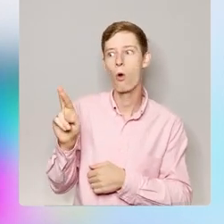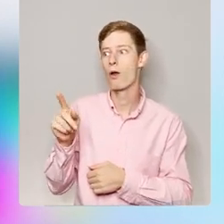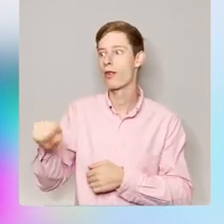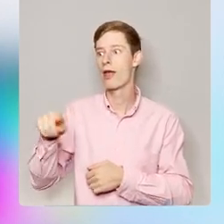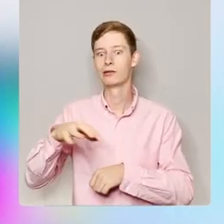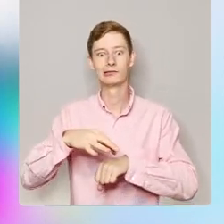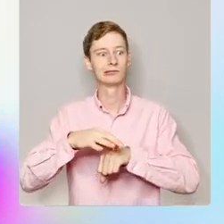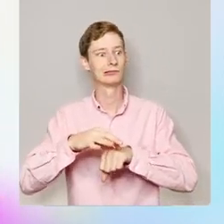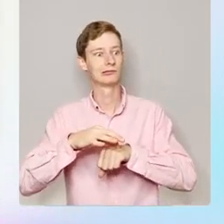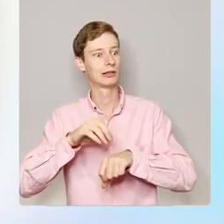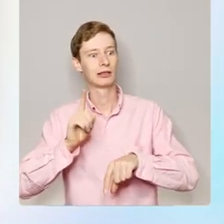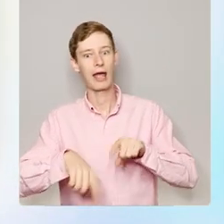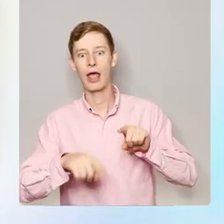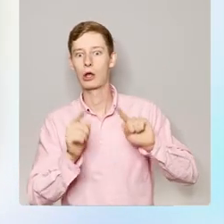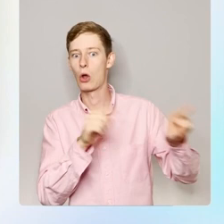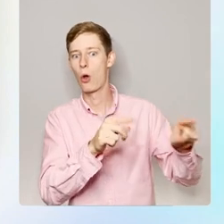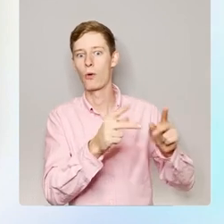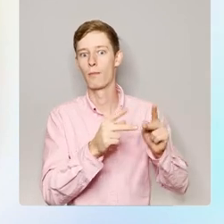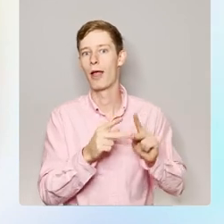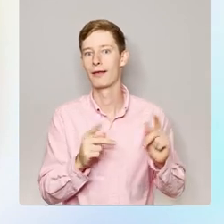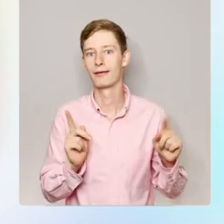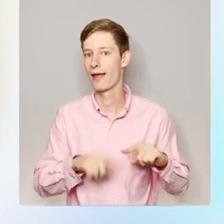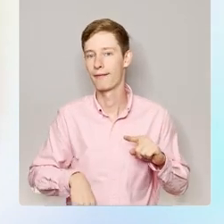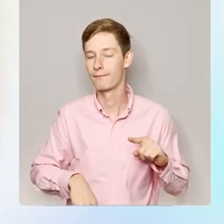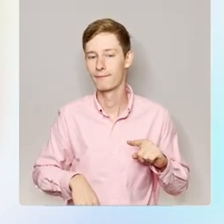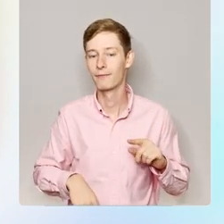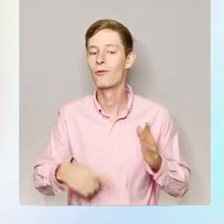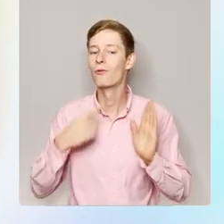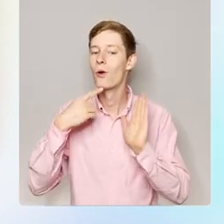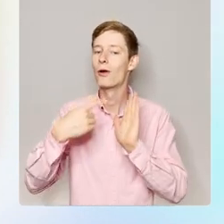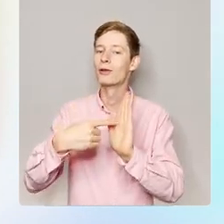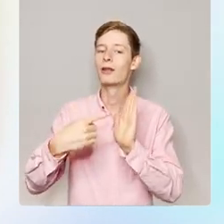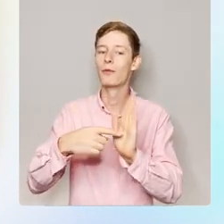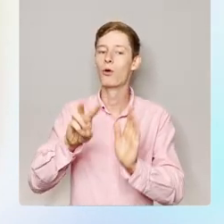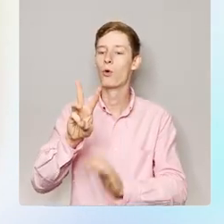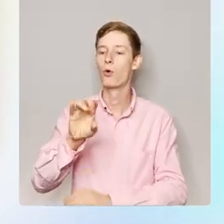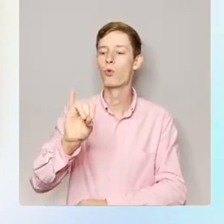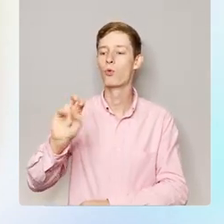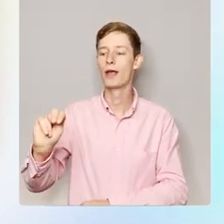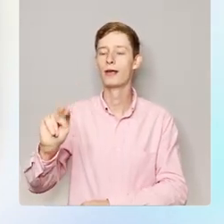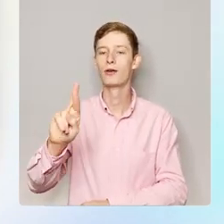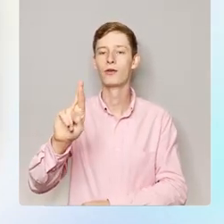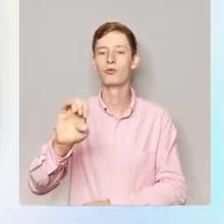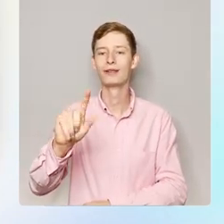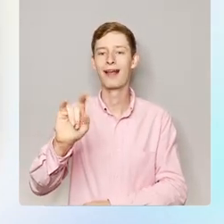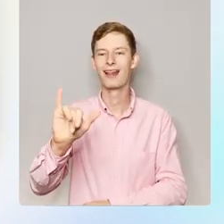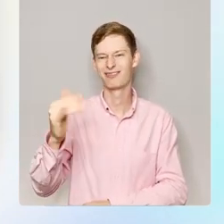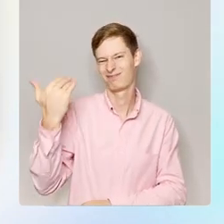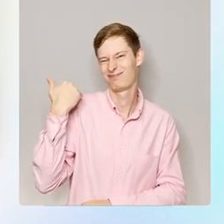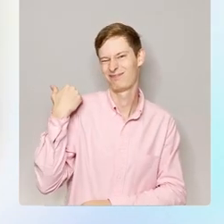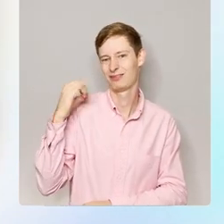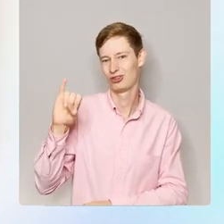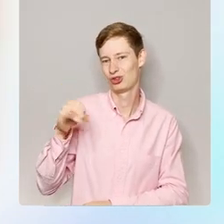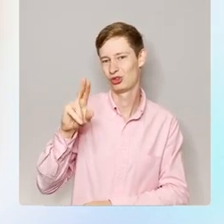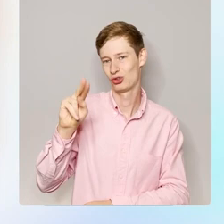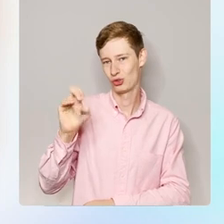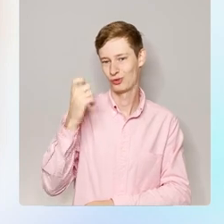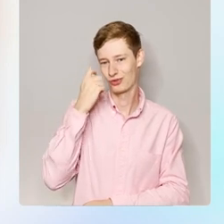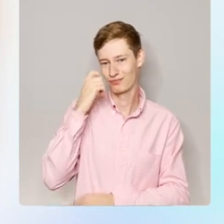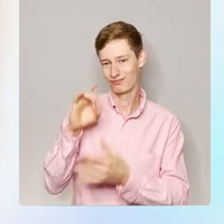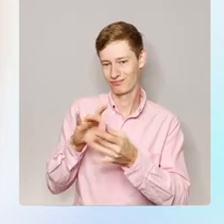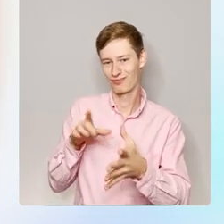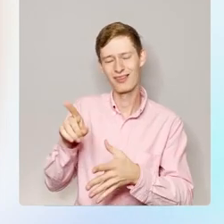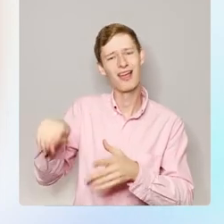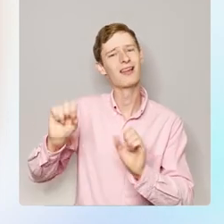inaccessible. A great example of this is Win Reality, which launched in June. Players use the app to practice a variety